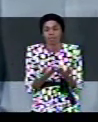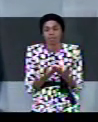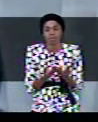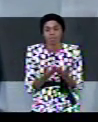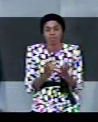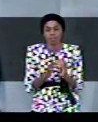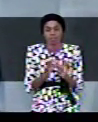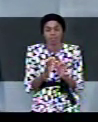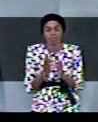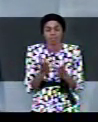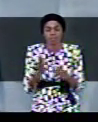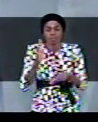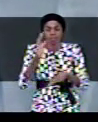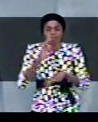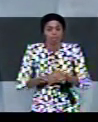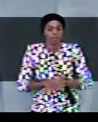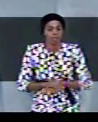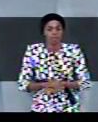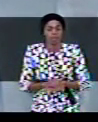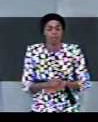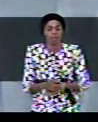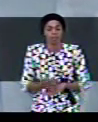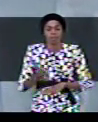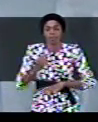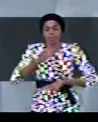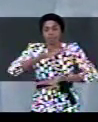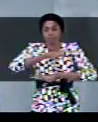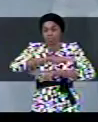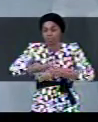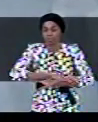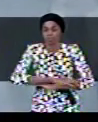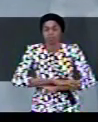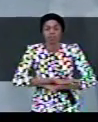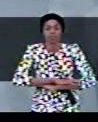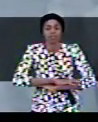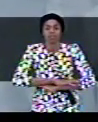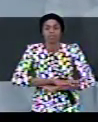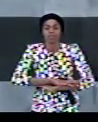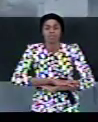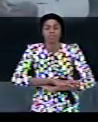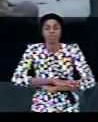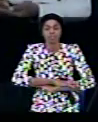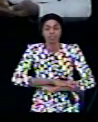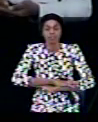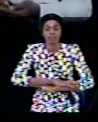family Bible on the table